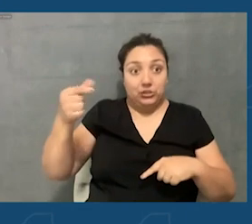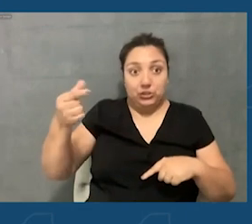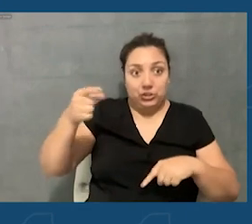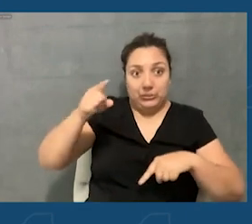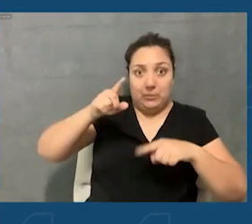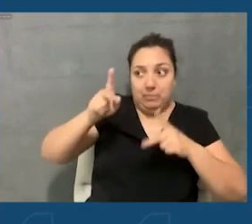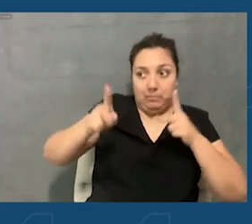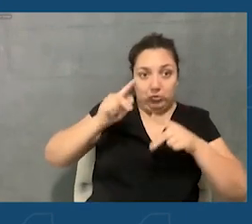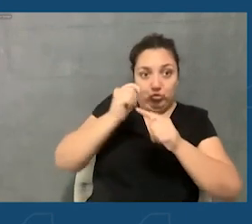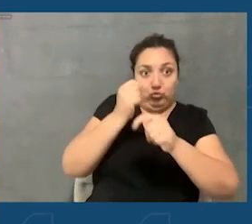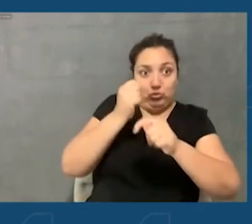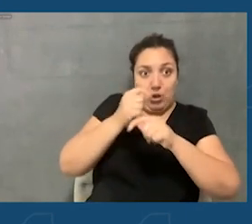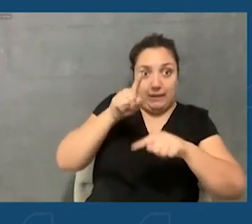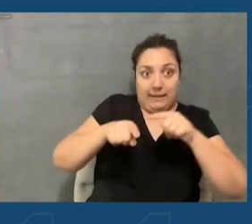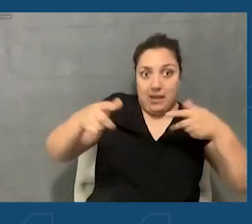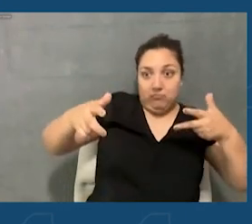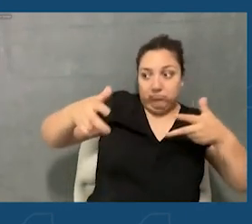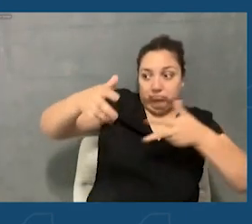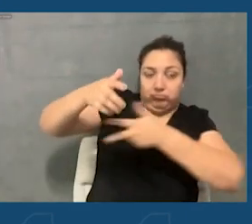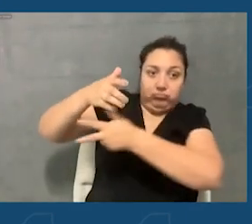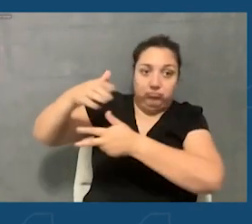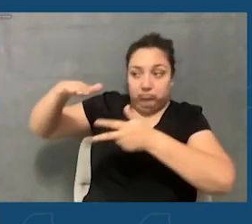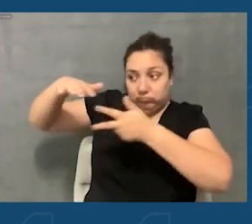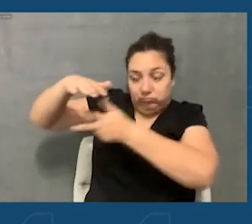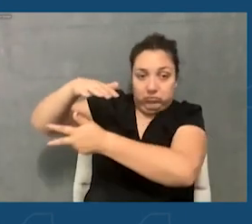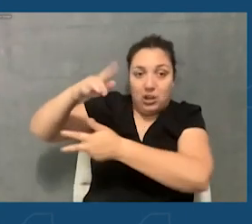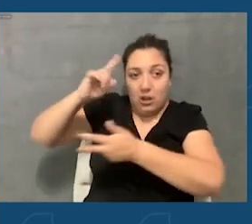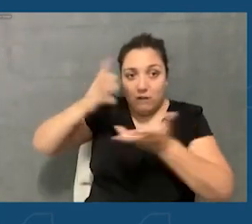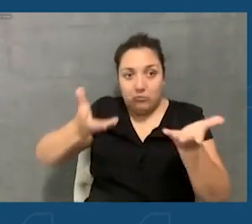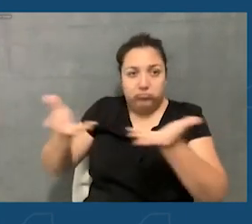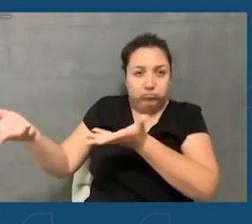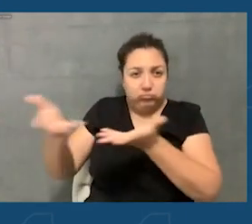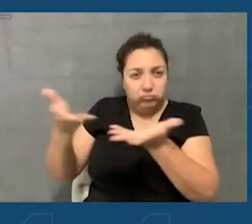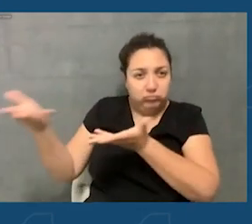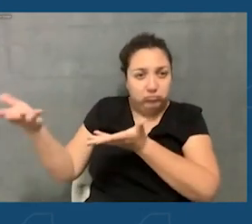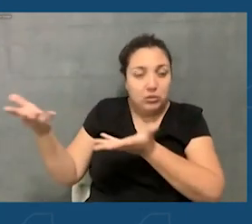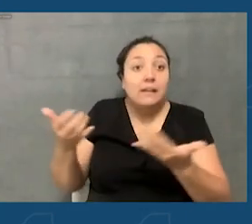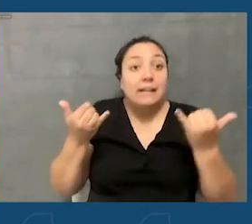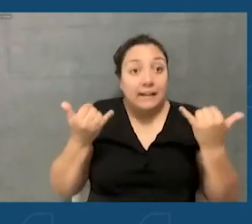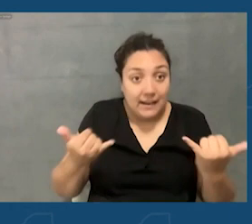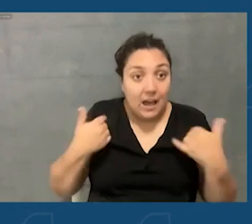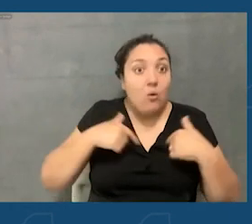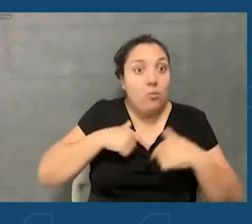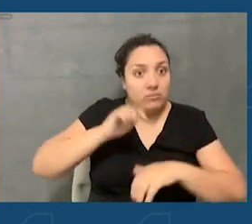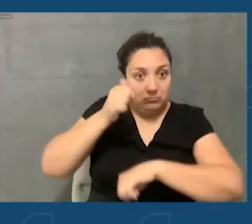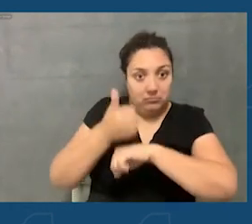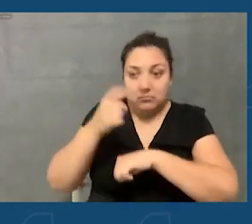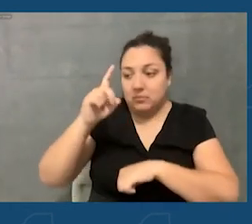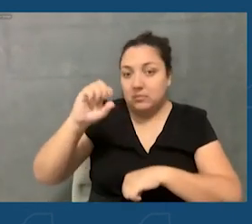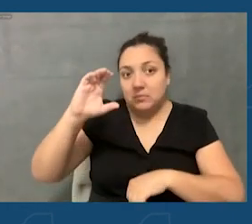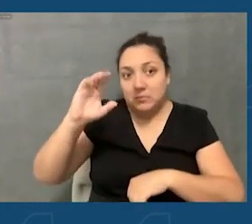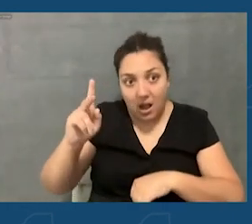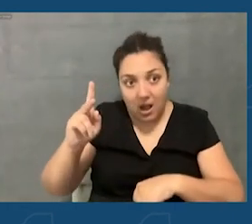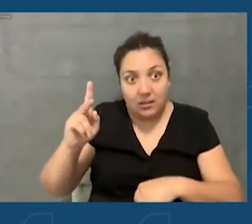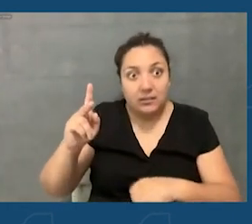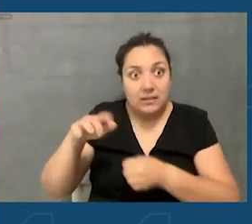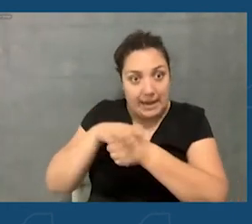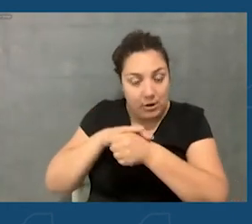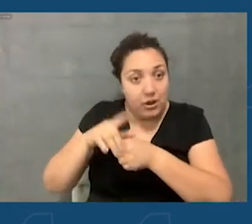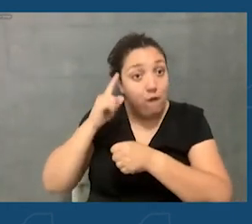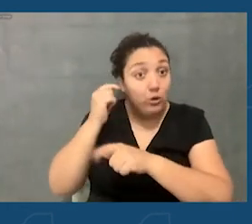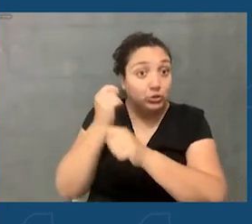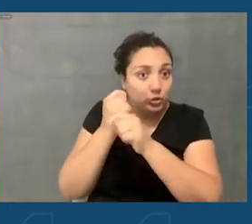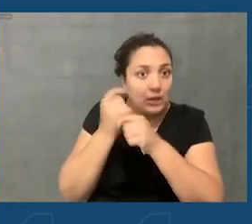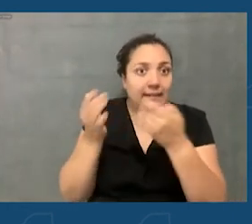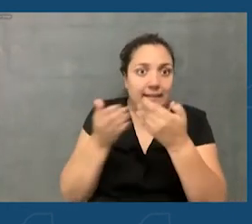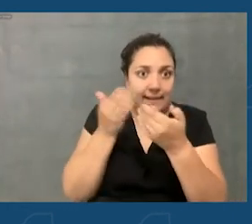Madison Square Garden to use their own loading dock without parking trucks on 33rd Street, and to turn 33rd Street into the kind of dynamic